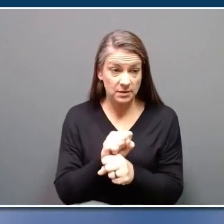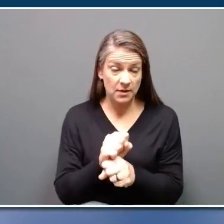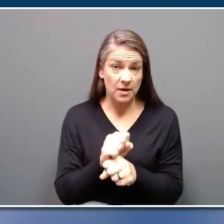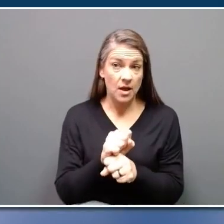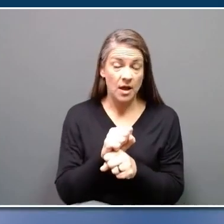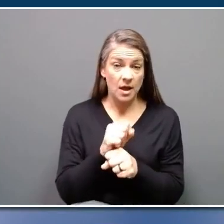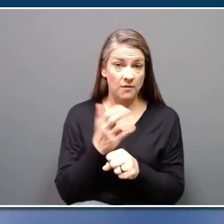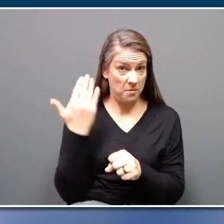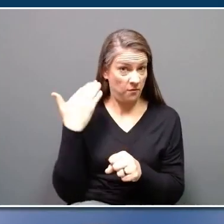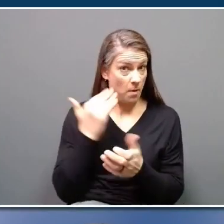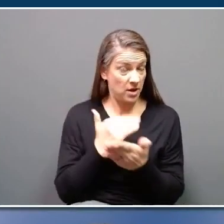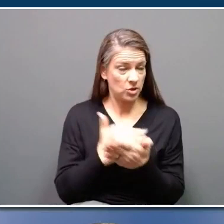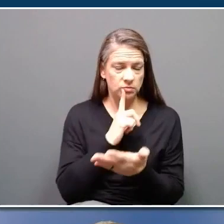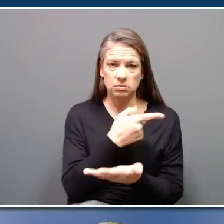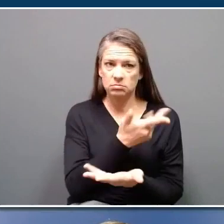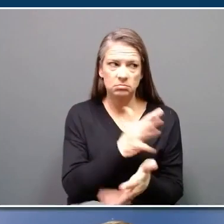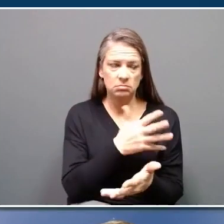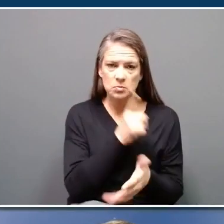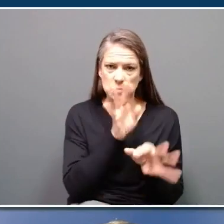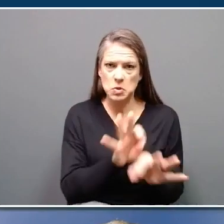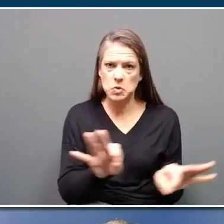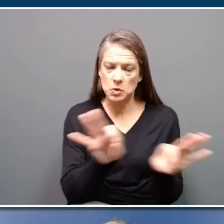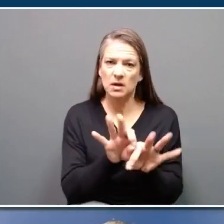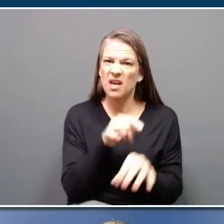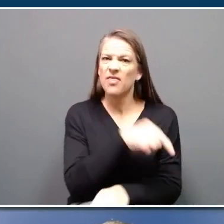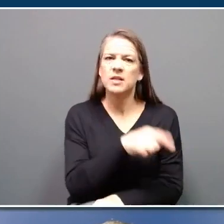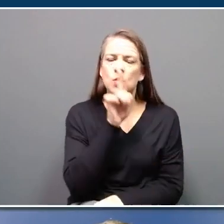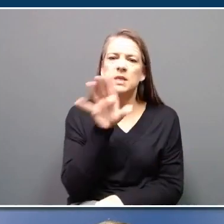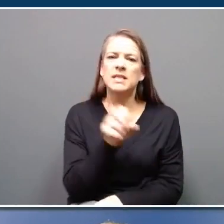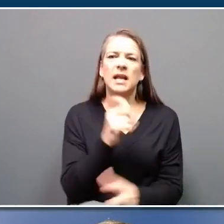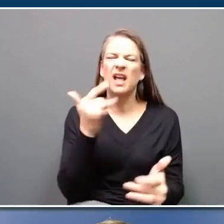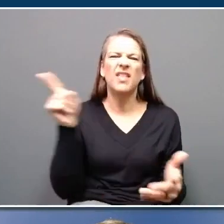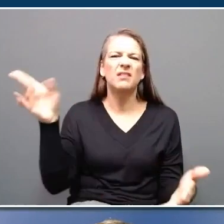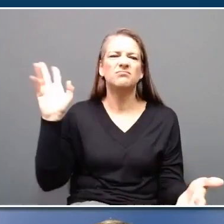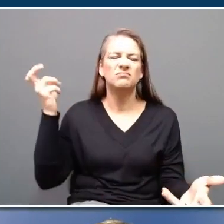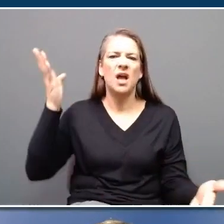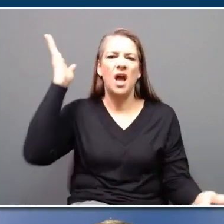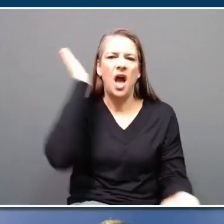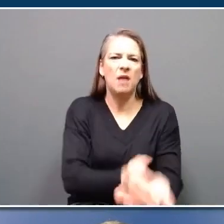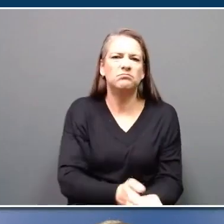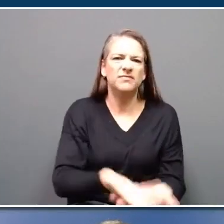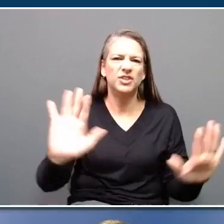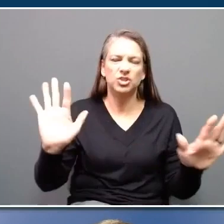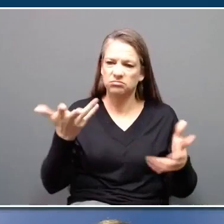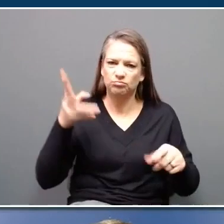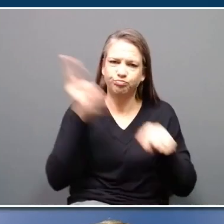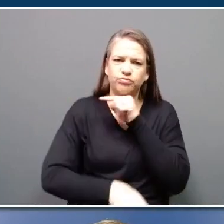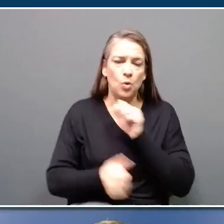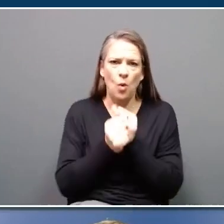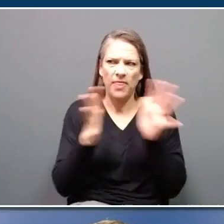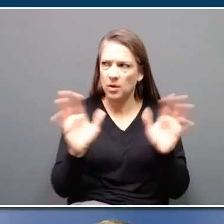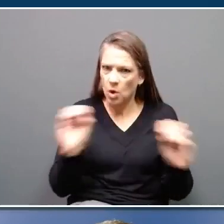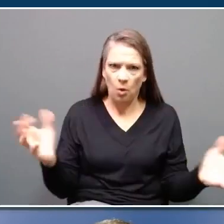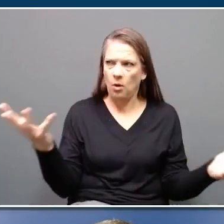are incredibly important. This is just taking a hatchet and hacking at the executive branch without even looking. It's